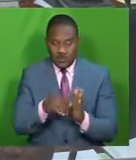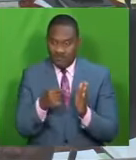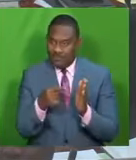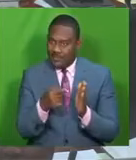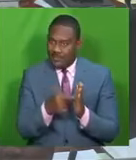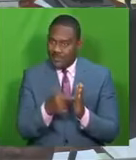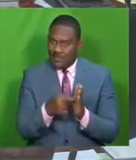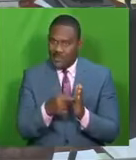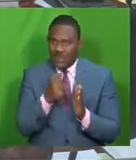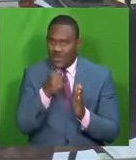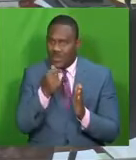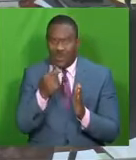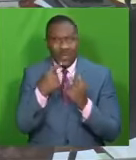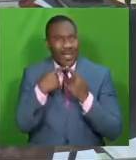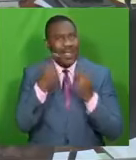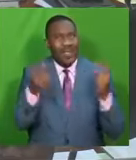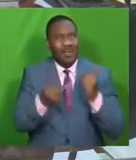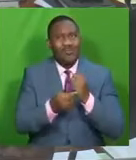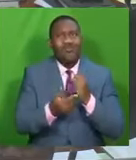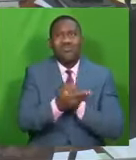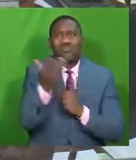an advertiser's announcement,